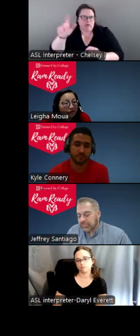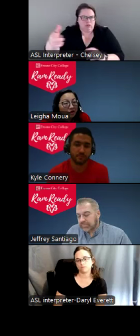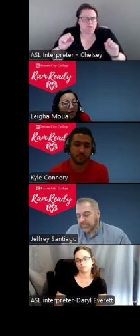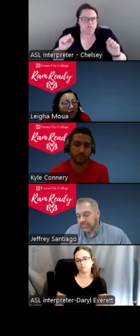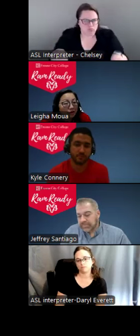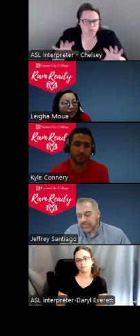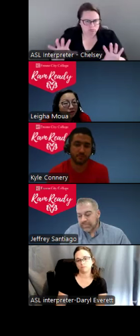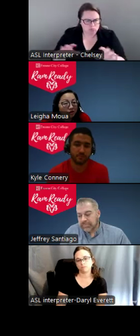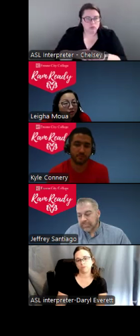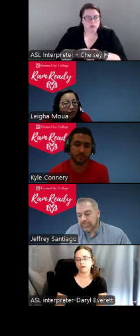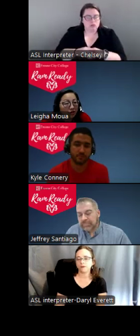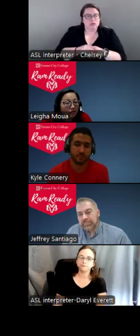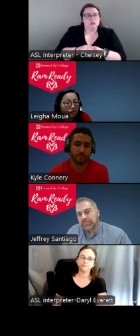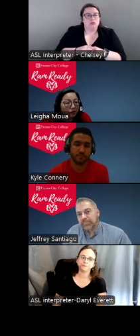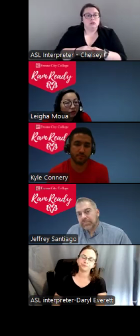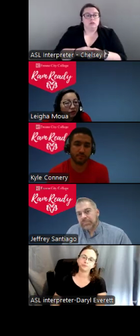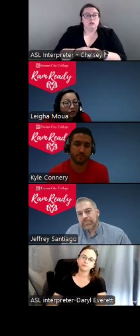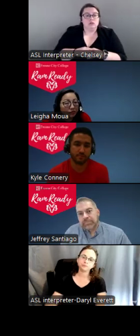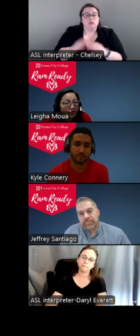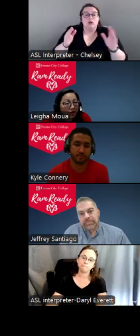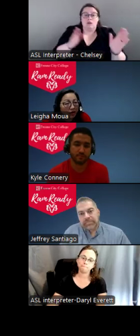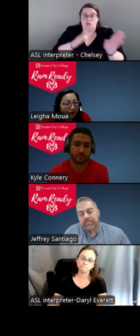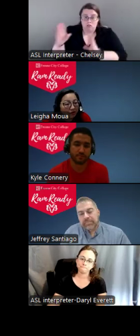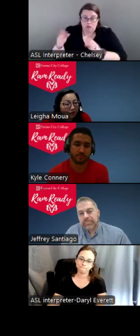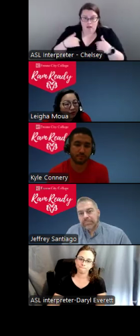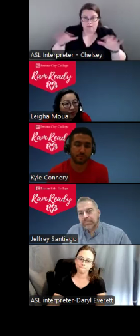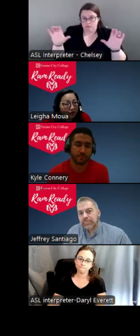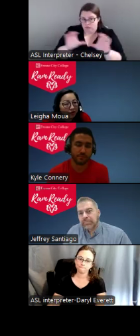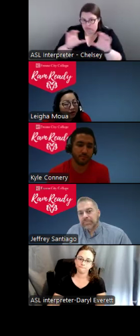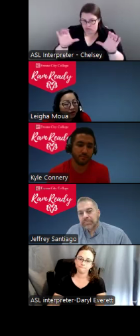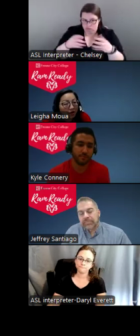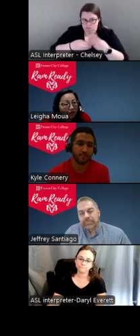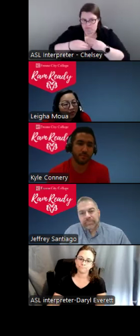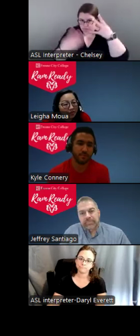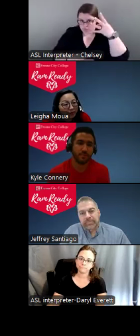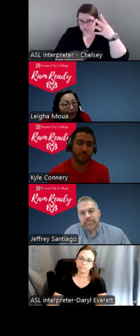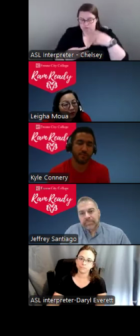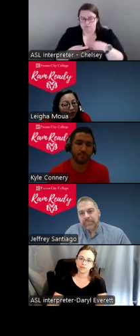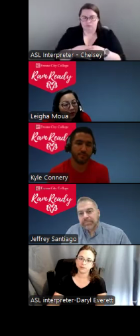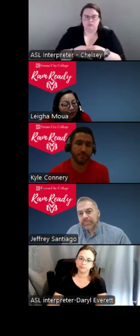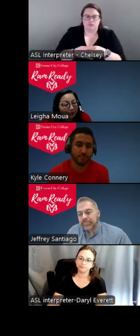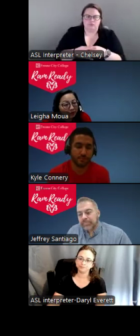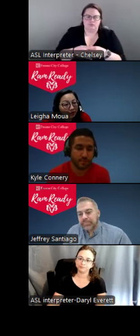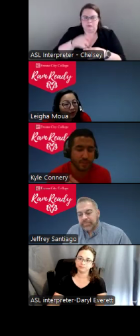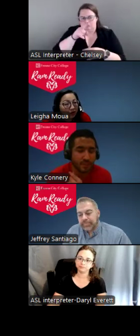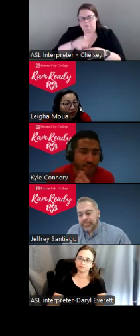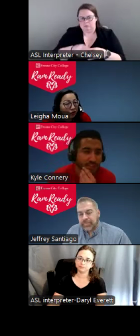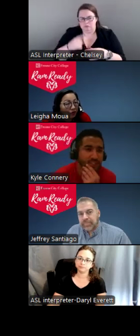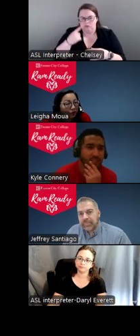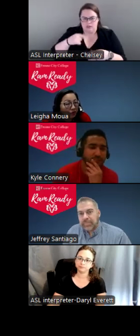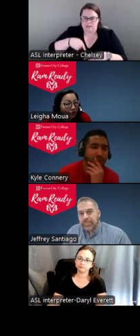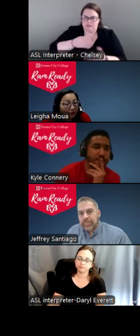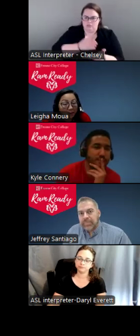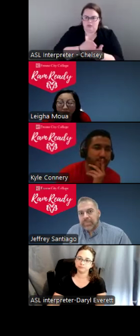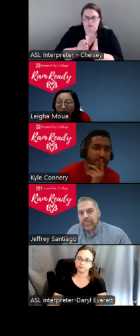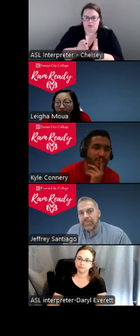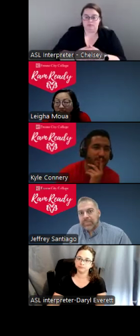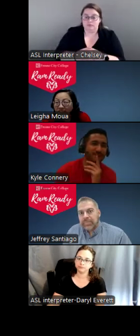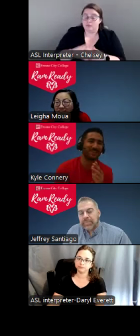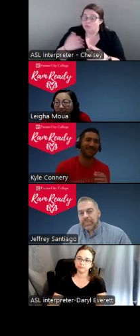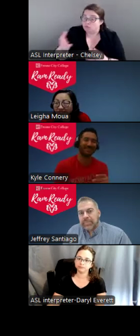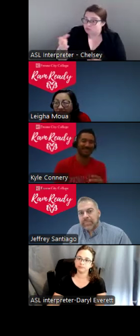on. And these are some of the ones that we have within our health and STEM pathway. And you can meet with it.